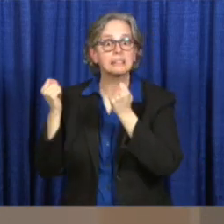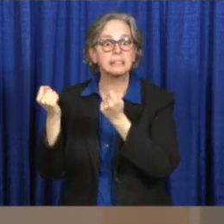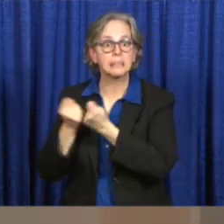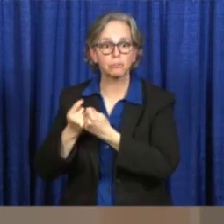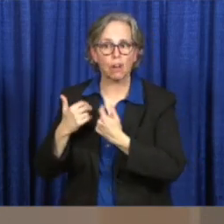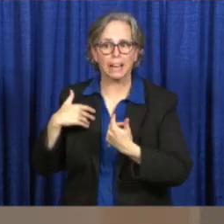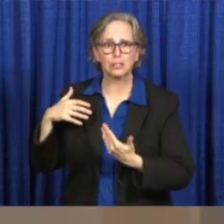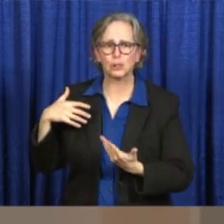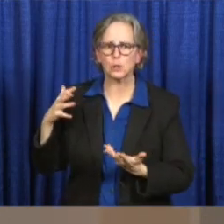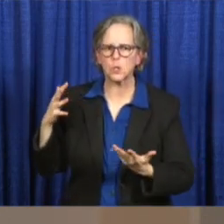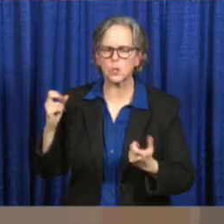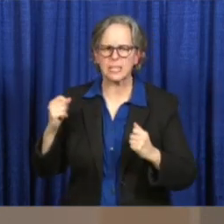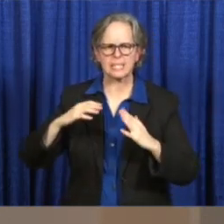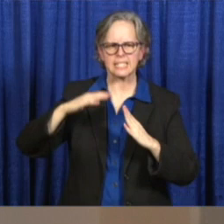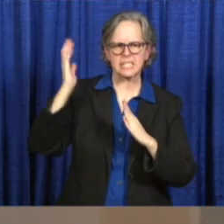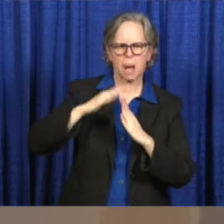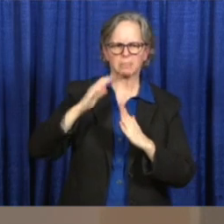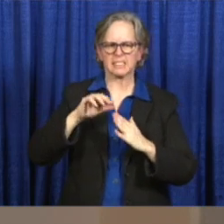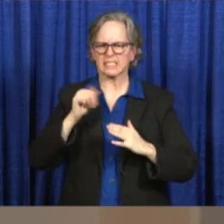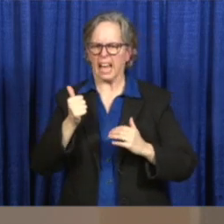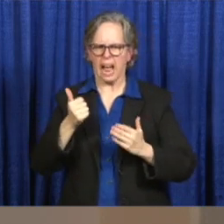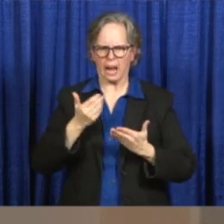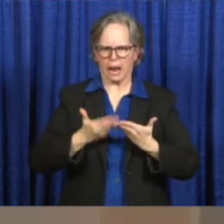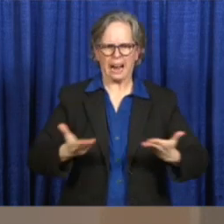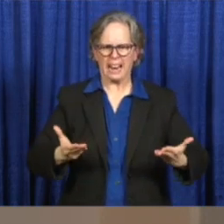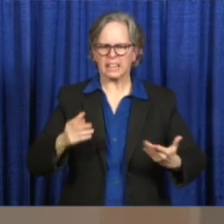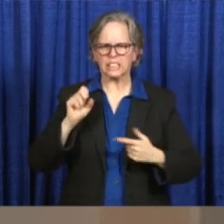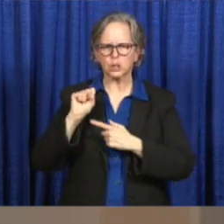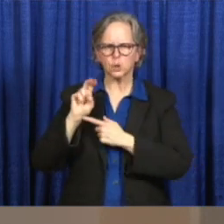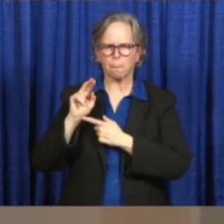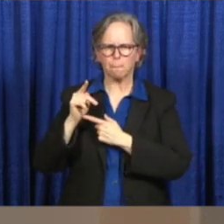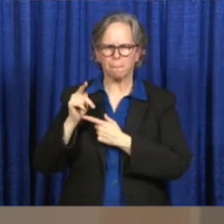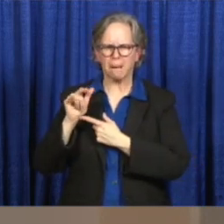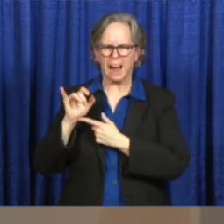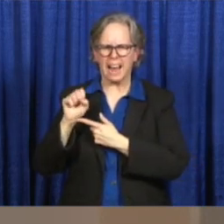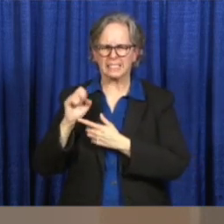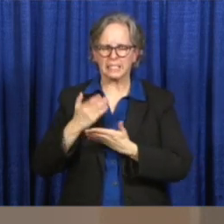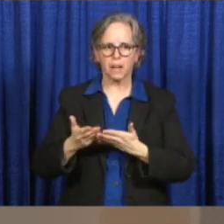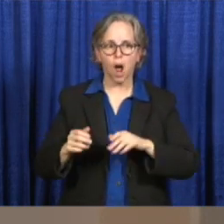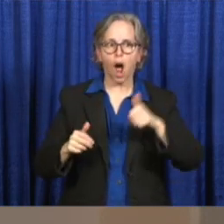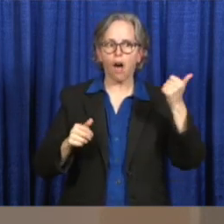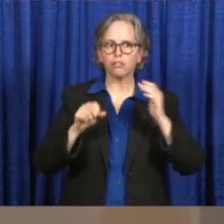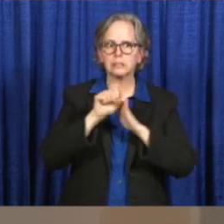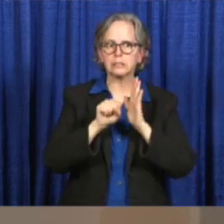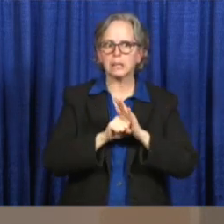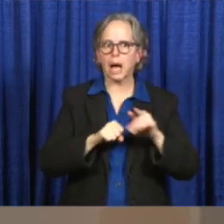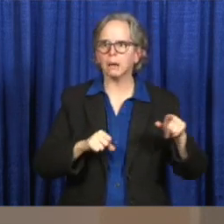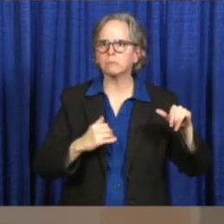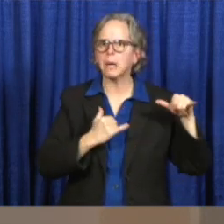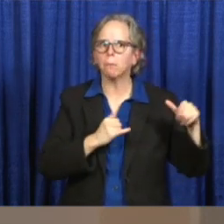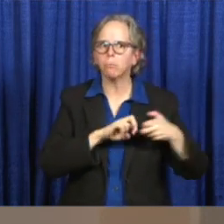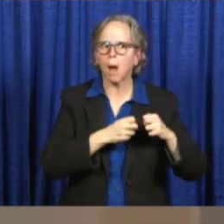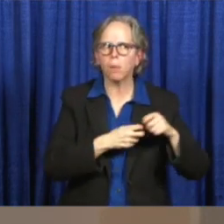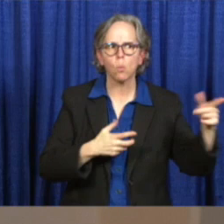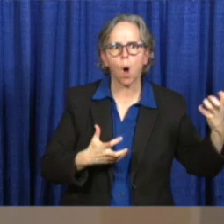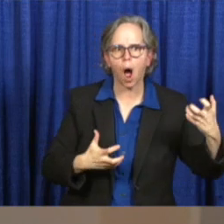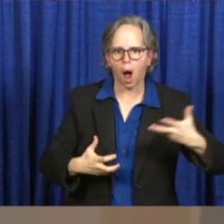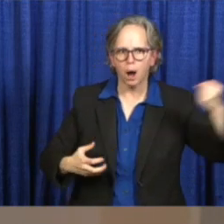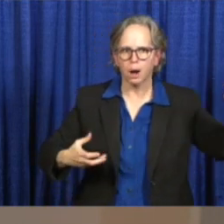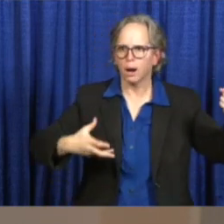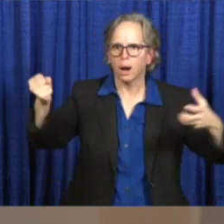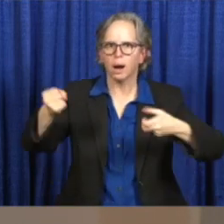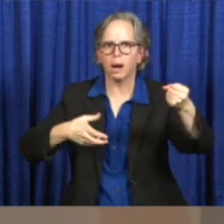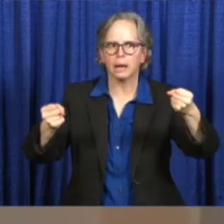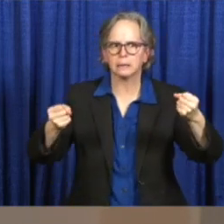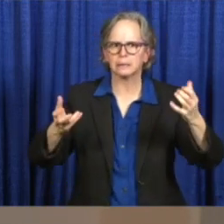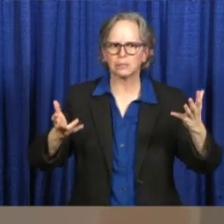we're all after. And so is the rest of the country, and so is the rest of the world. And to have Ohio manufacturers stepping up to start to produce these